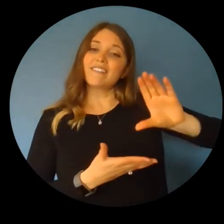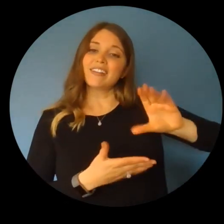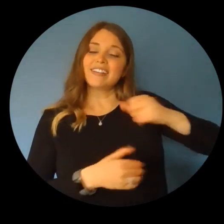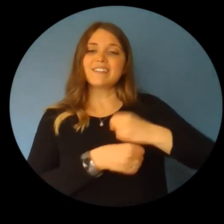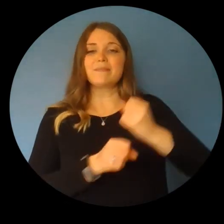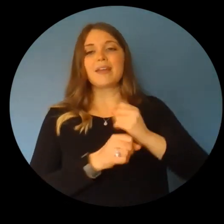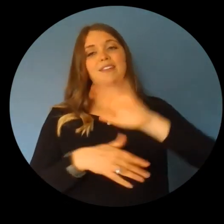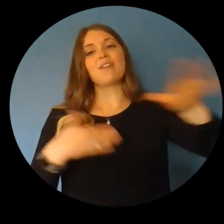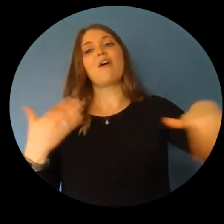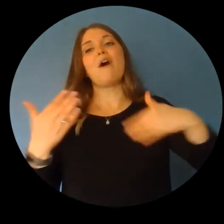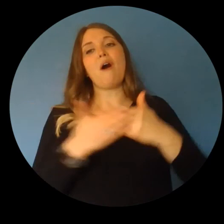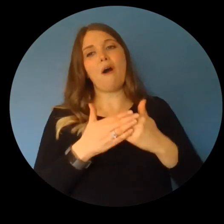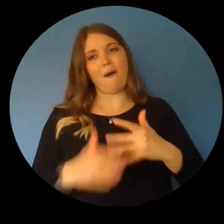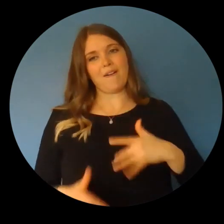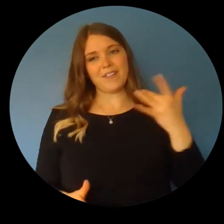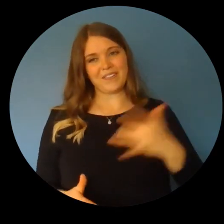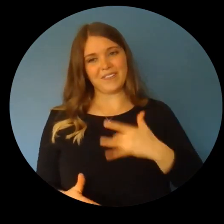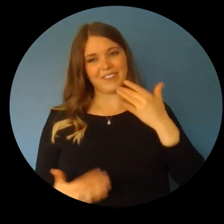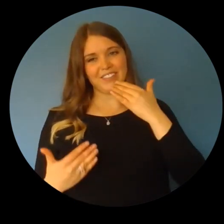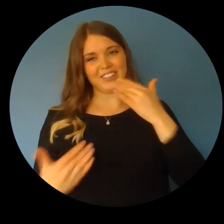everyone feel good.